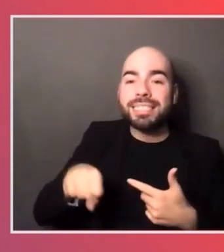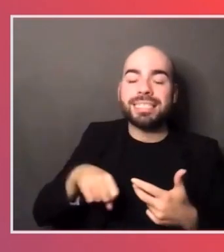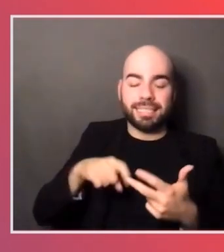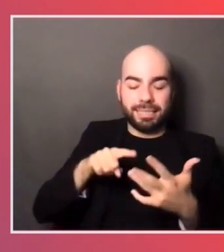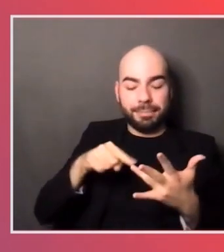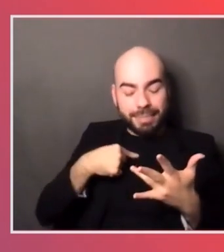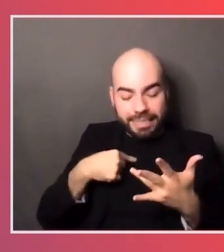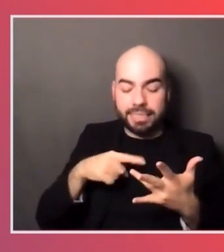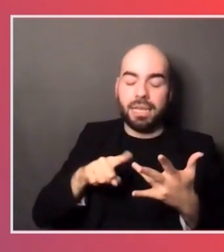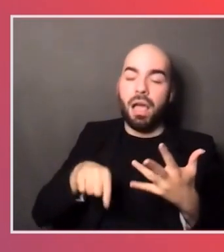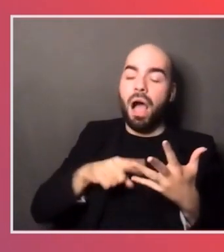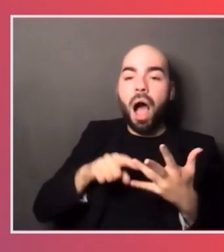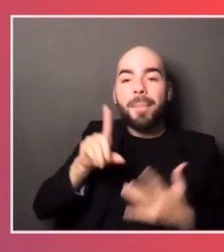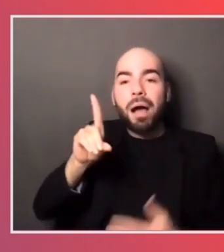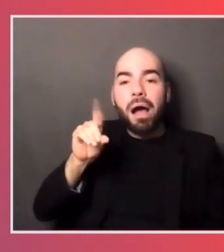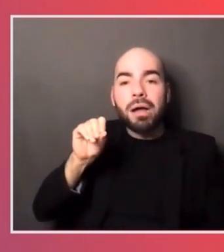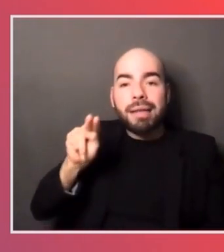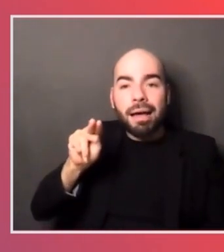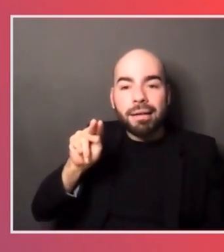All right. Beat that. So